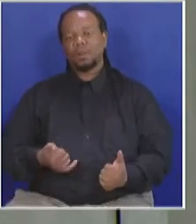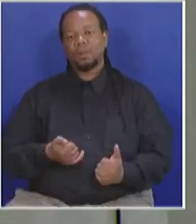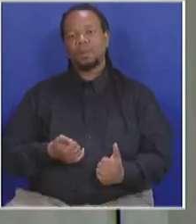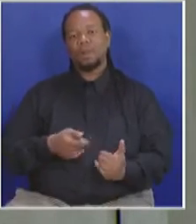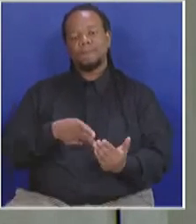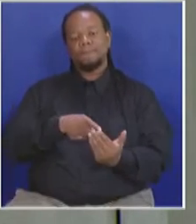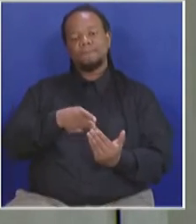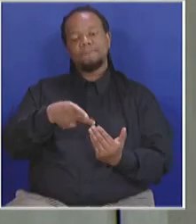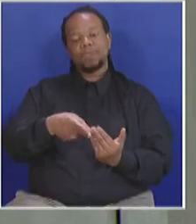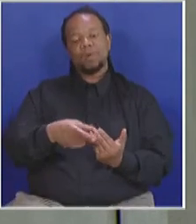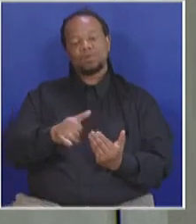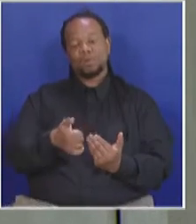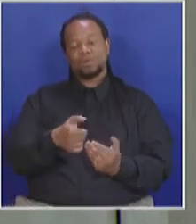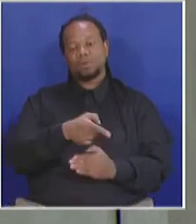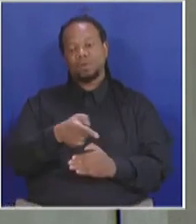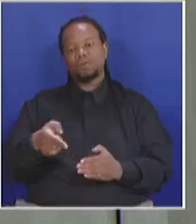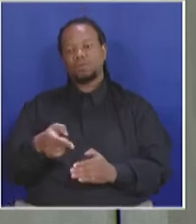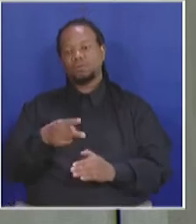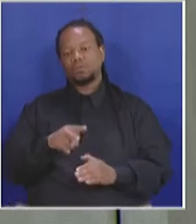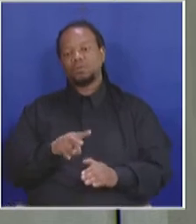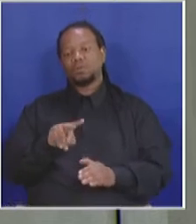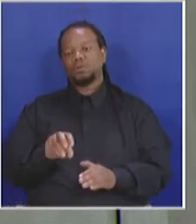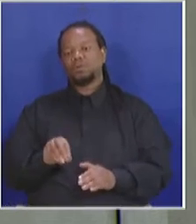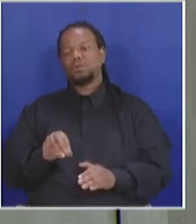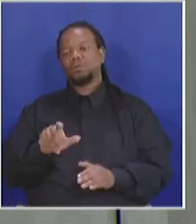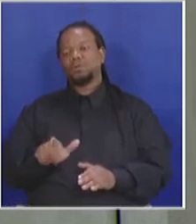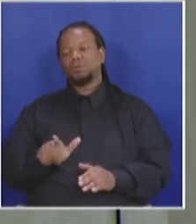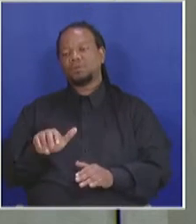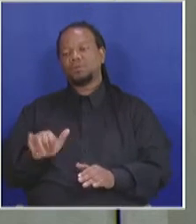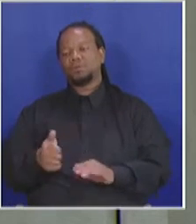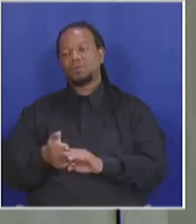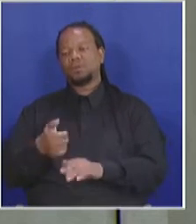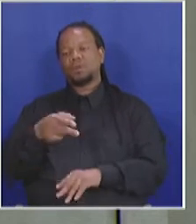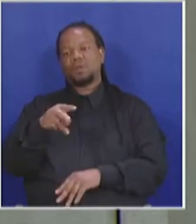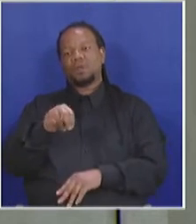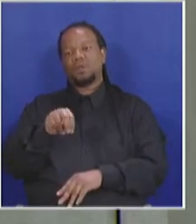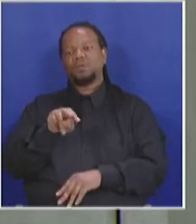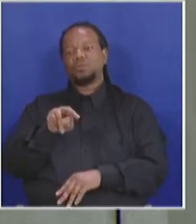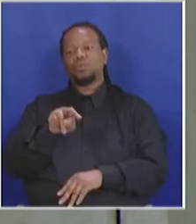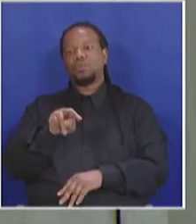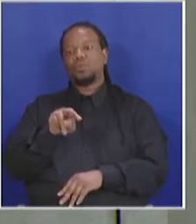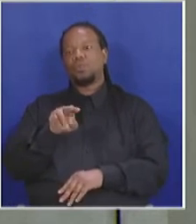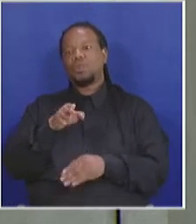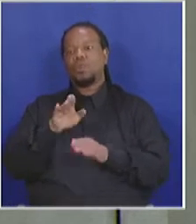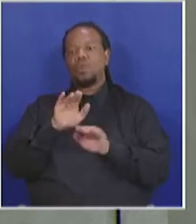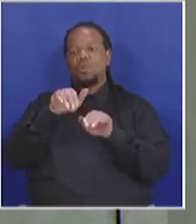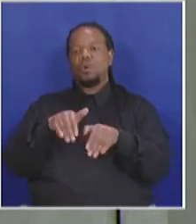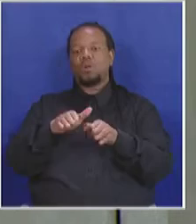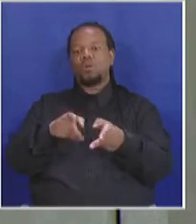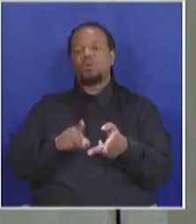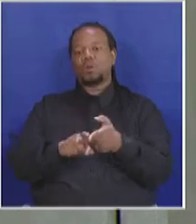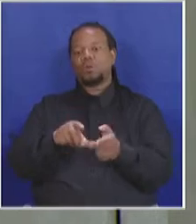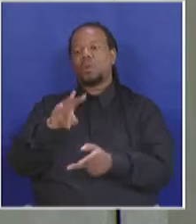planned for the current period are as follows. One is N2 Wild Coast Highway, N1, N2